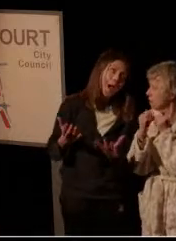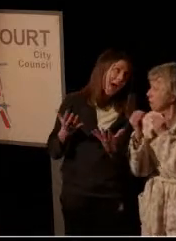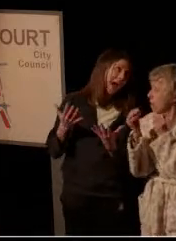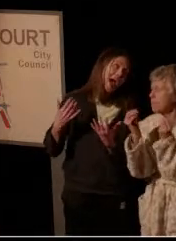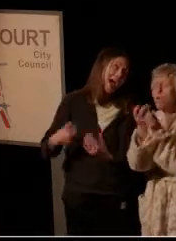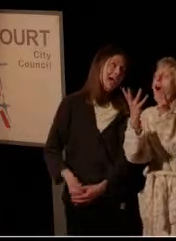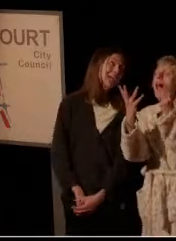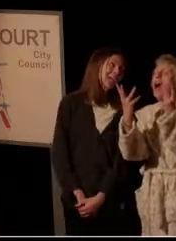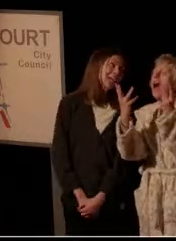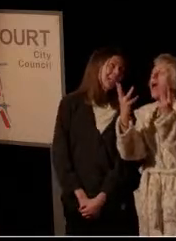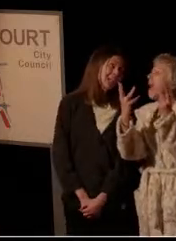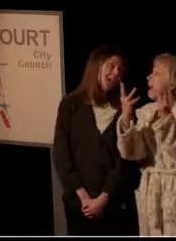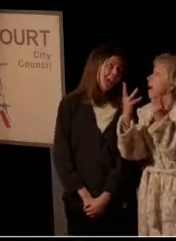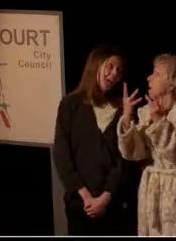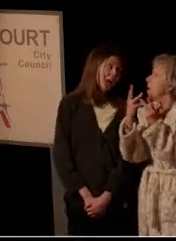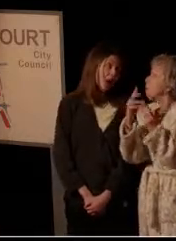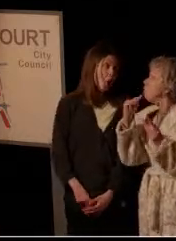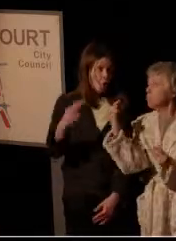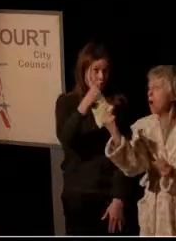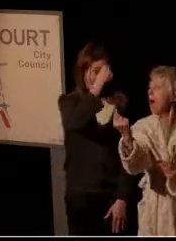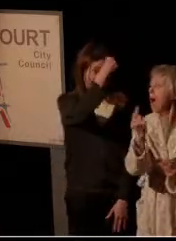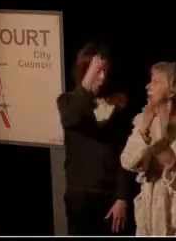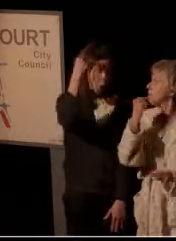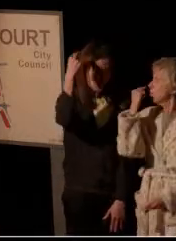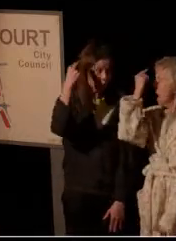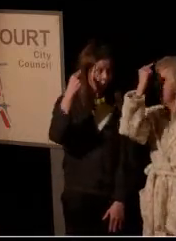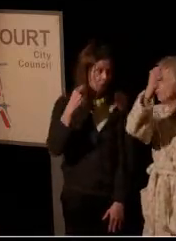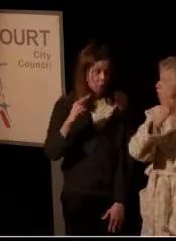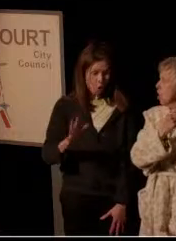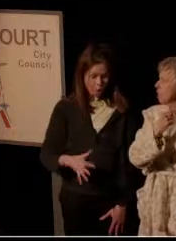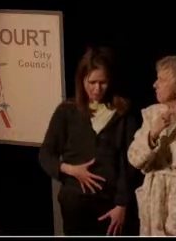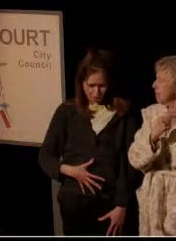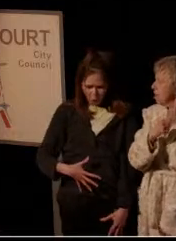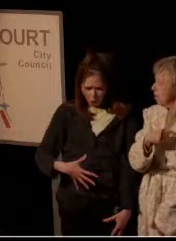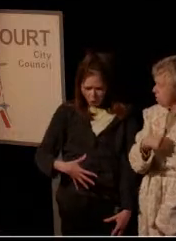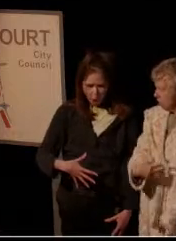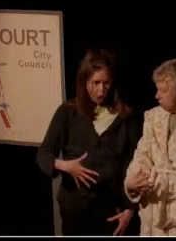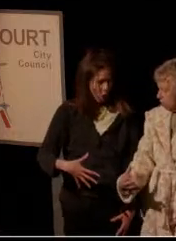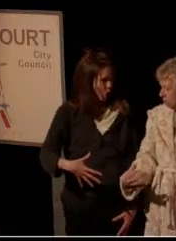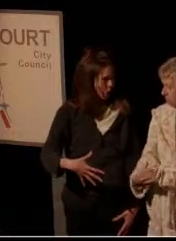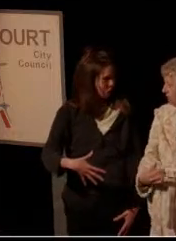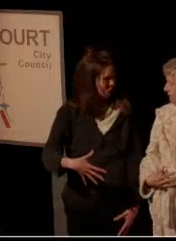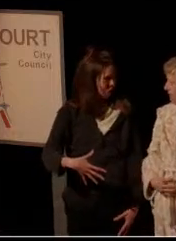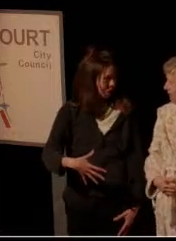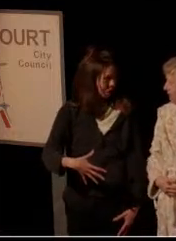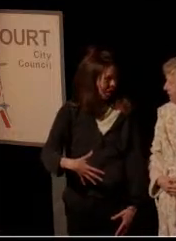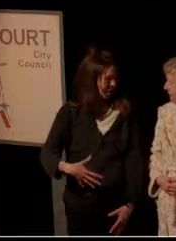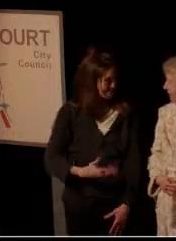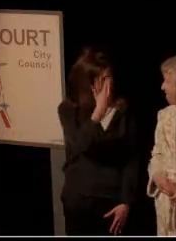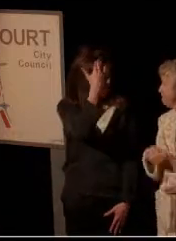Oh, and look, a little lovely. That's out there. Lovely, there you go.